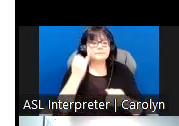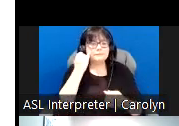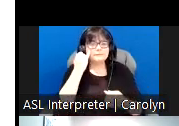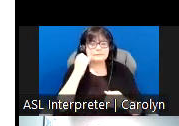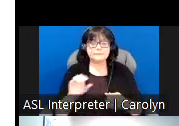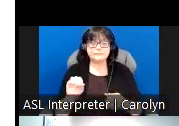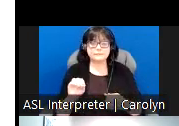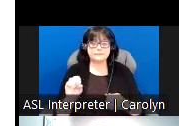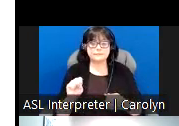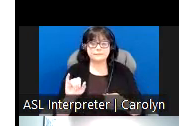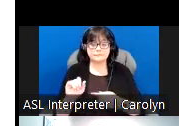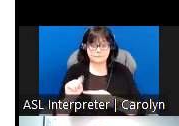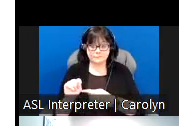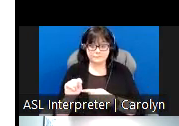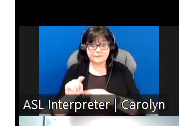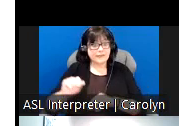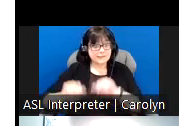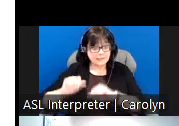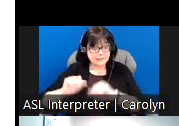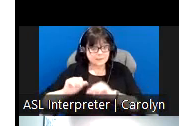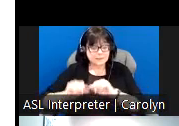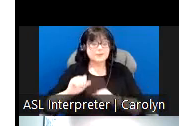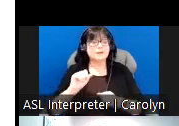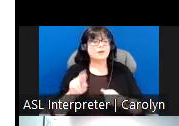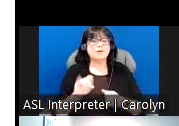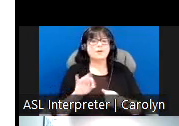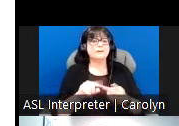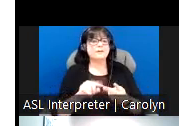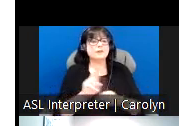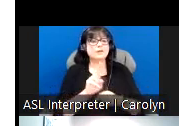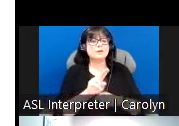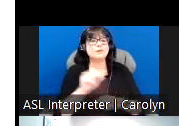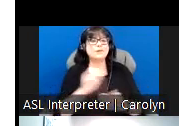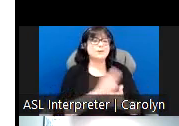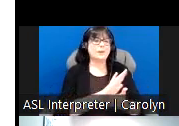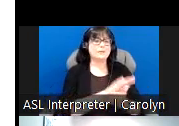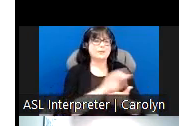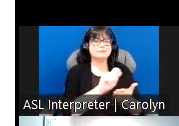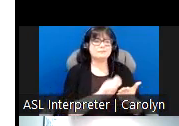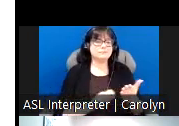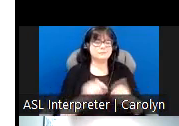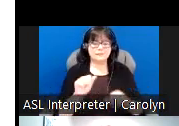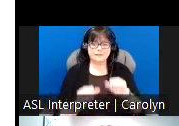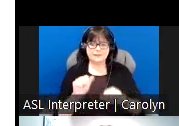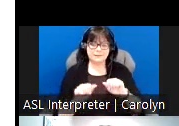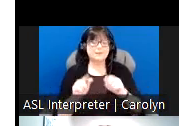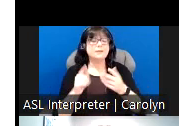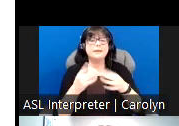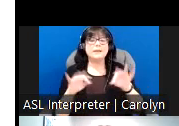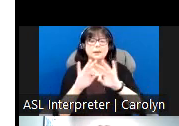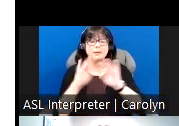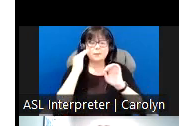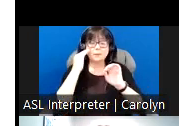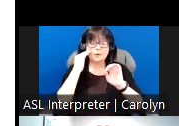or whether it is through a traditional paper-based assessment, we're not assessing all of the skills that would be on